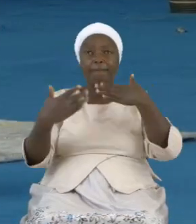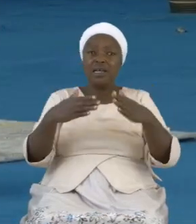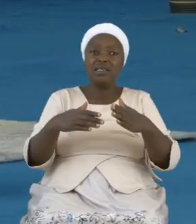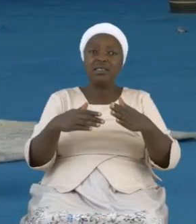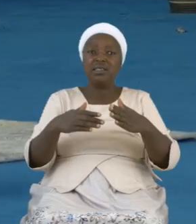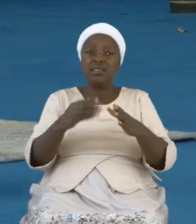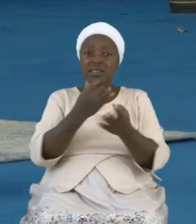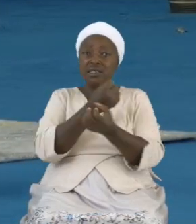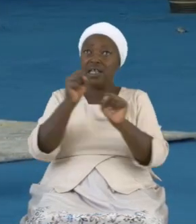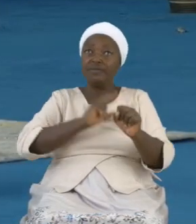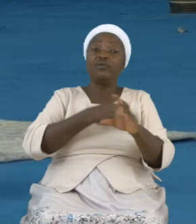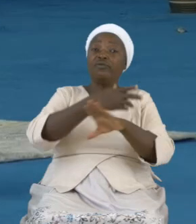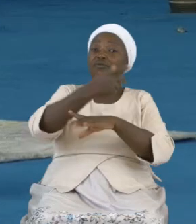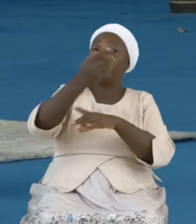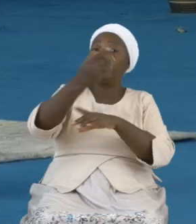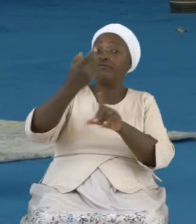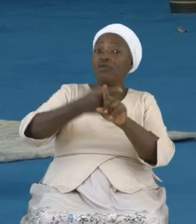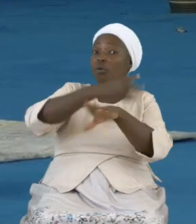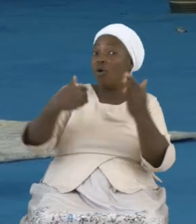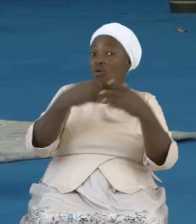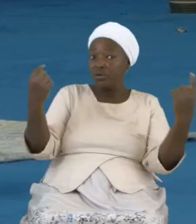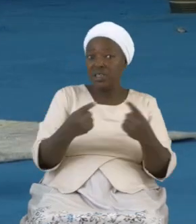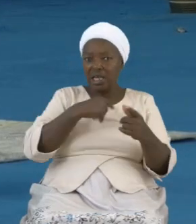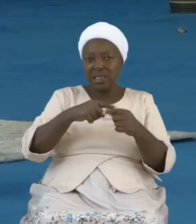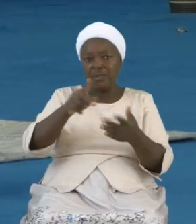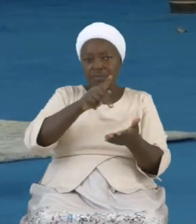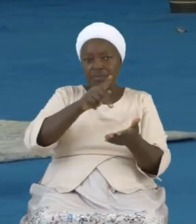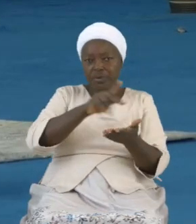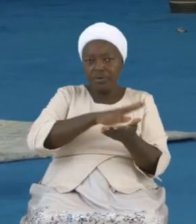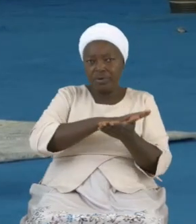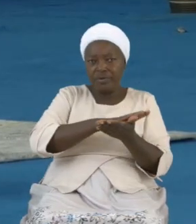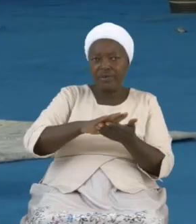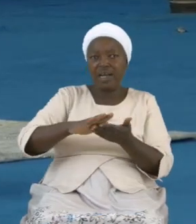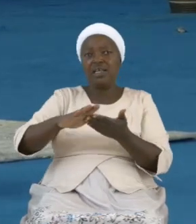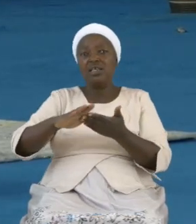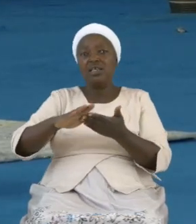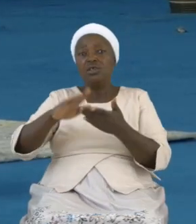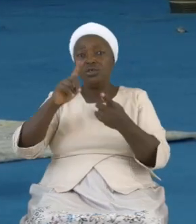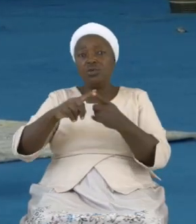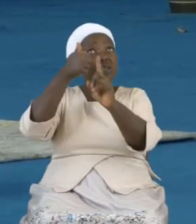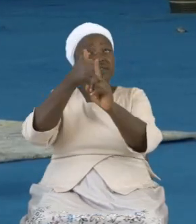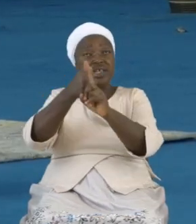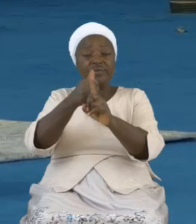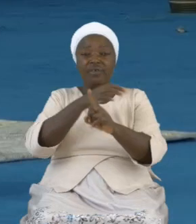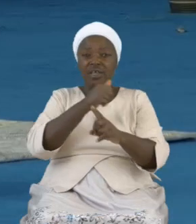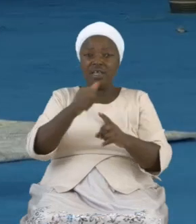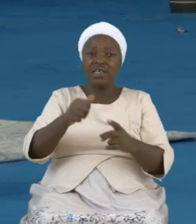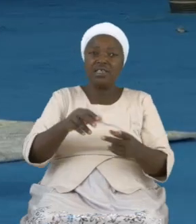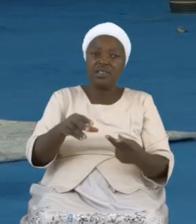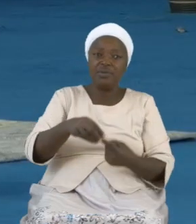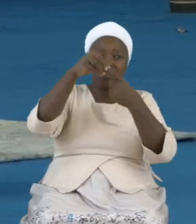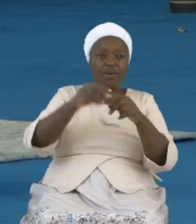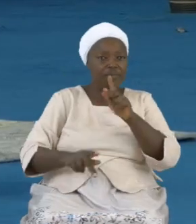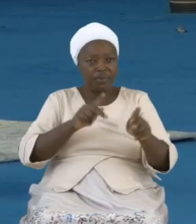from all iniquity and purify unto himself a peculiar people,